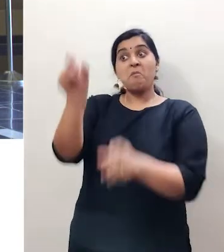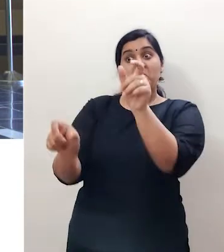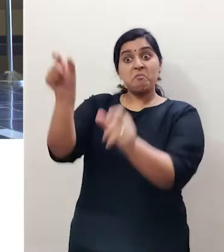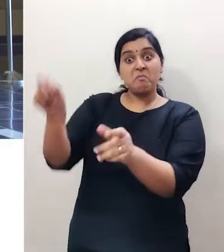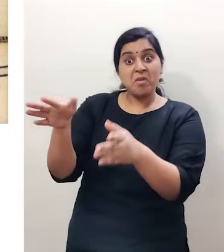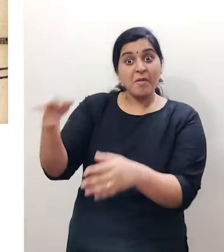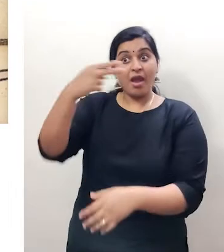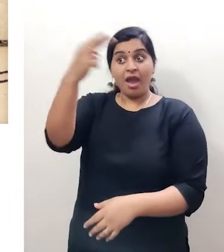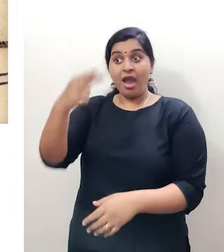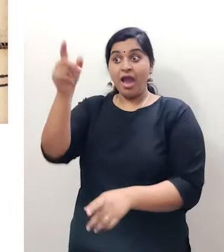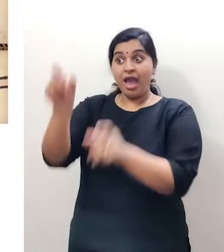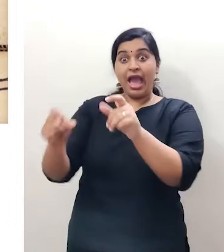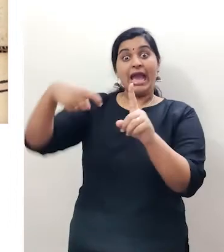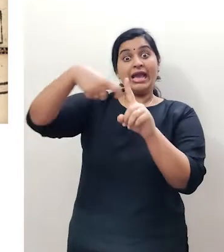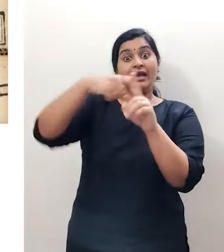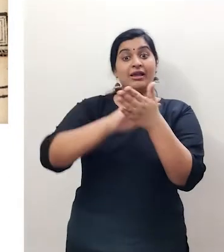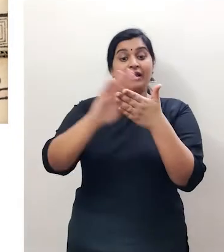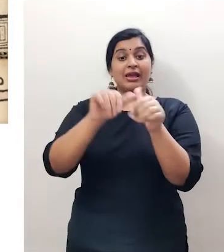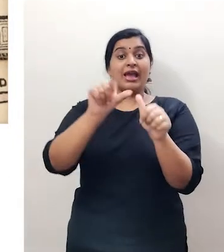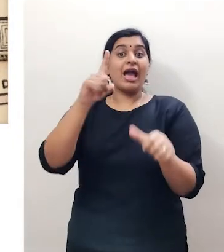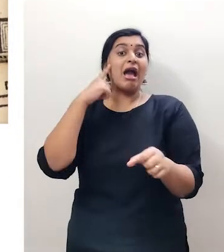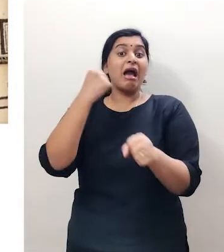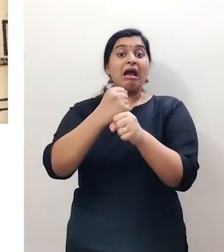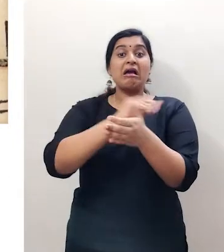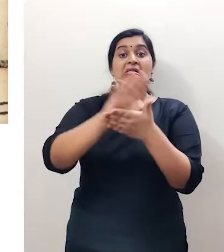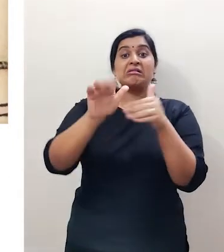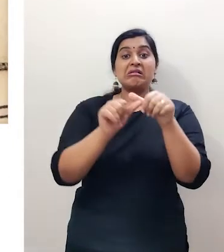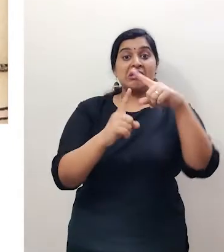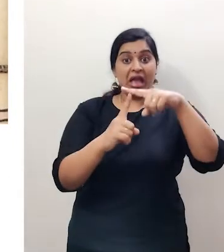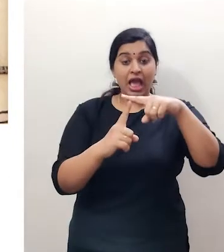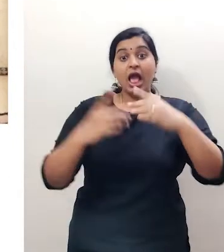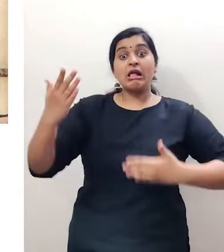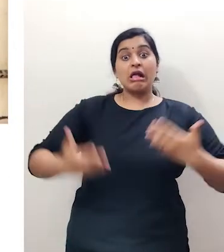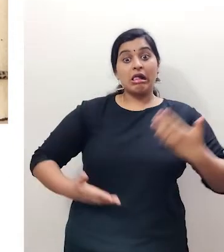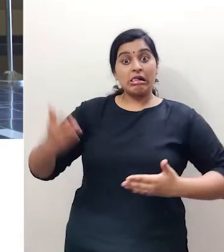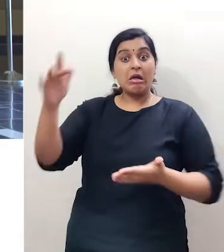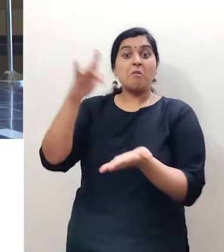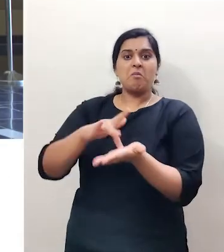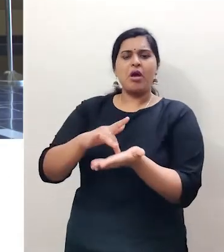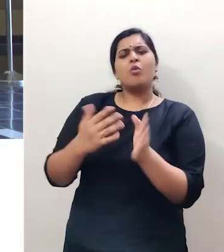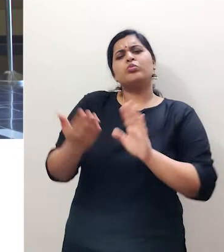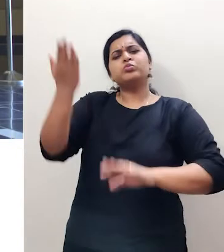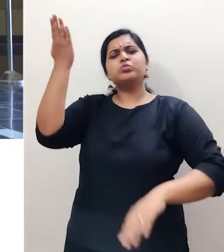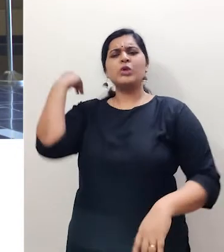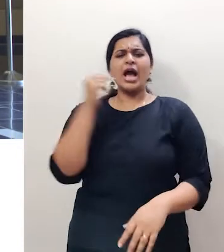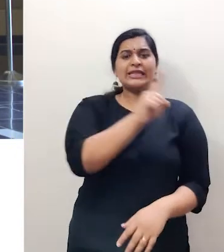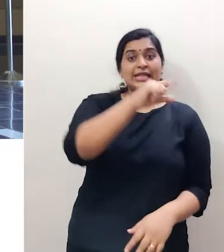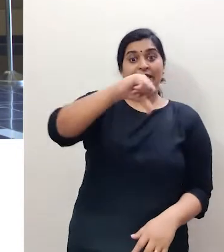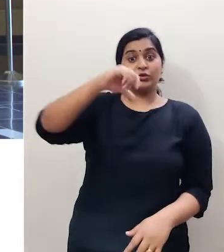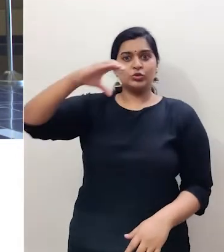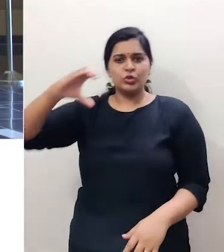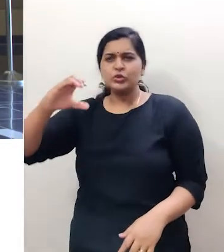Kalighat, which is an area in the southern part of the city most well known for its Kali temple. In the early 19th century,